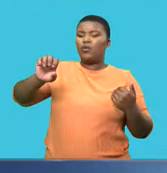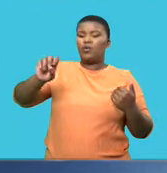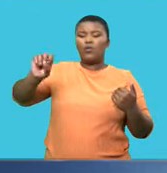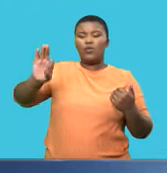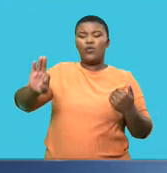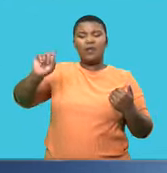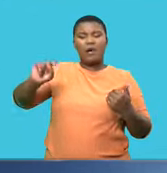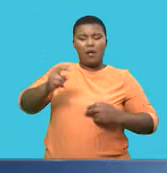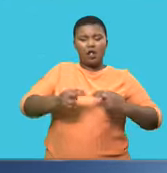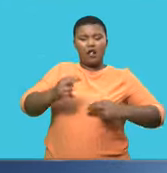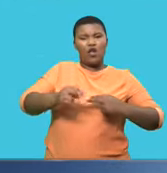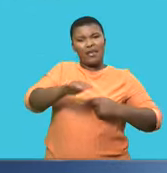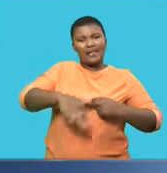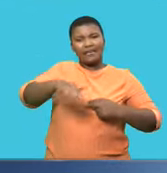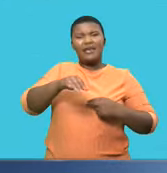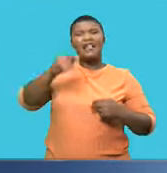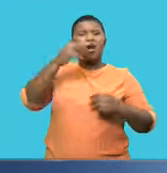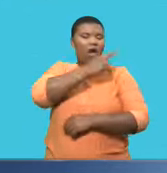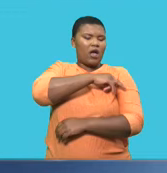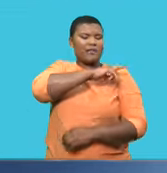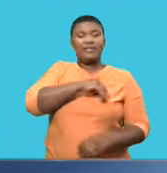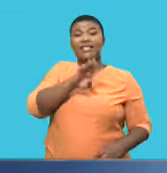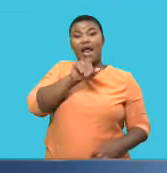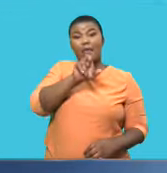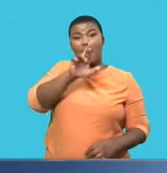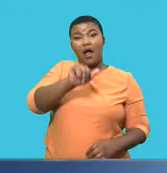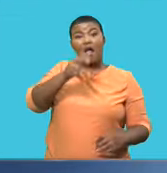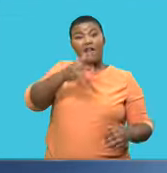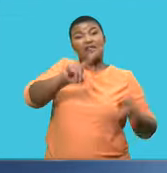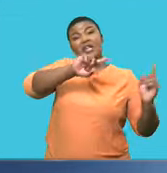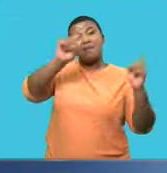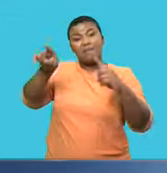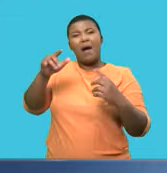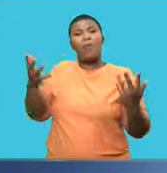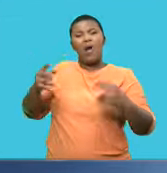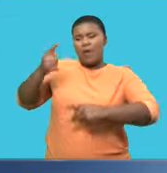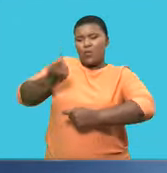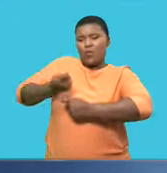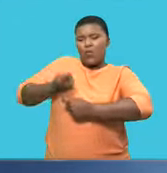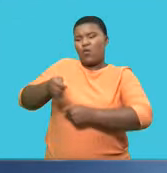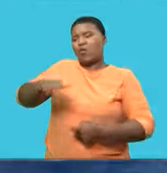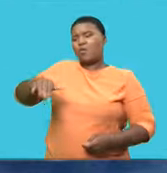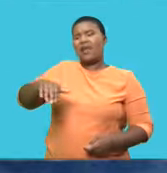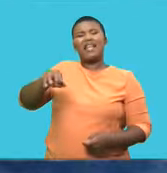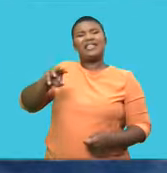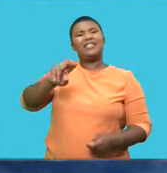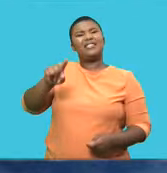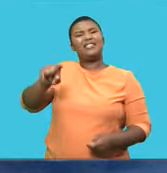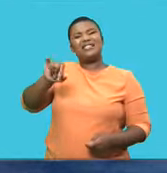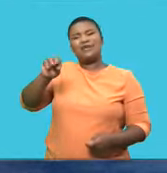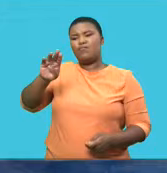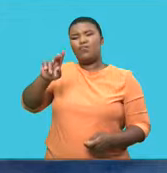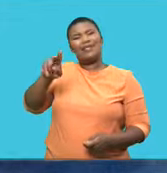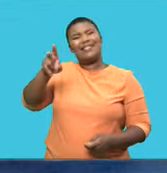eduze kwaseBhara beseqhubeka edlulela emkhukhwini yasezimbuzini njengoba manje sekhona lapha endaweni yase Nolhaseko okuyindawo ngempela ke